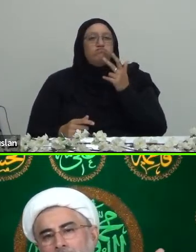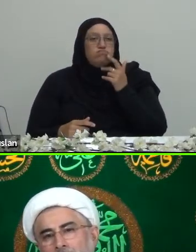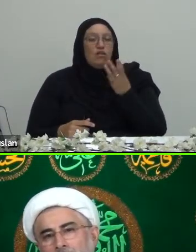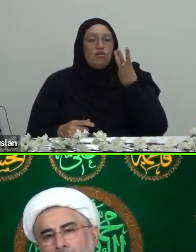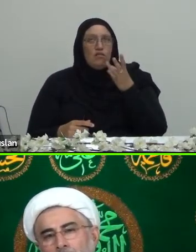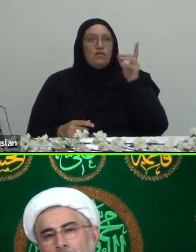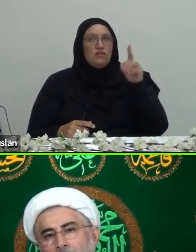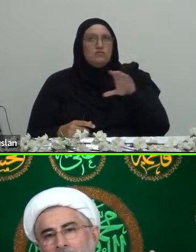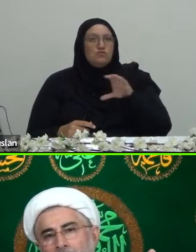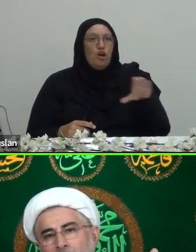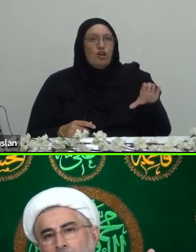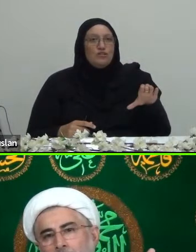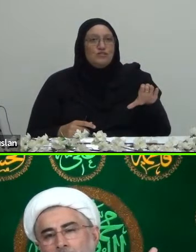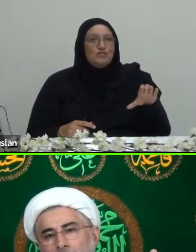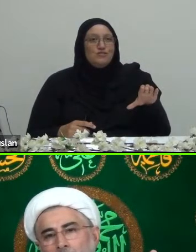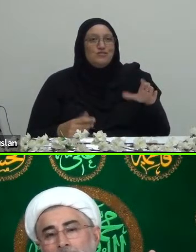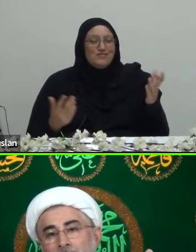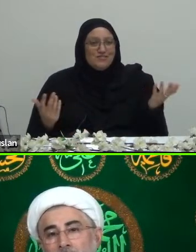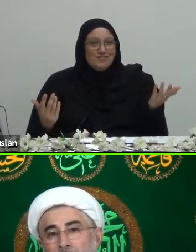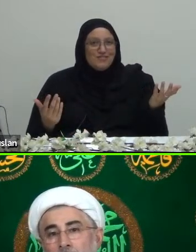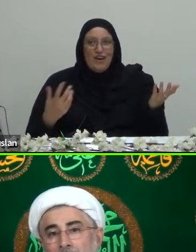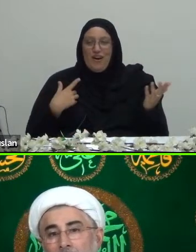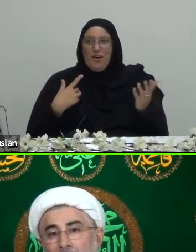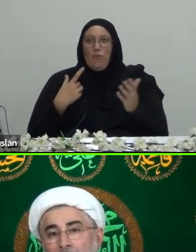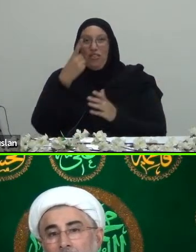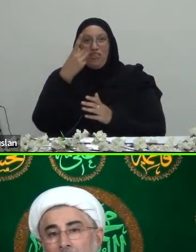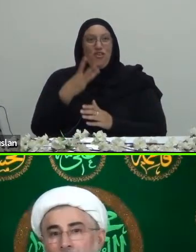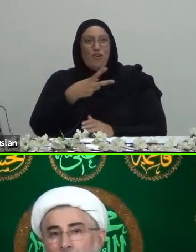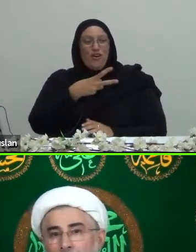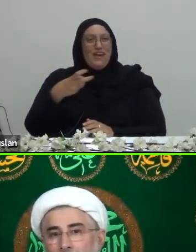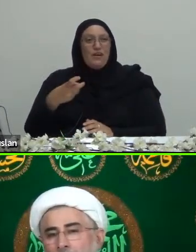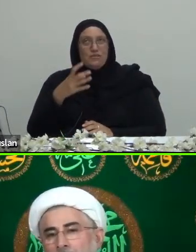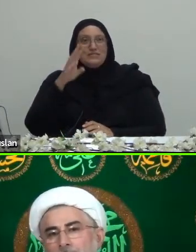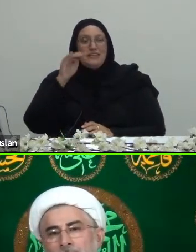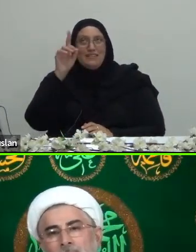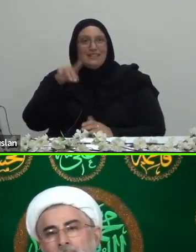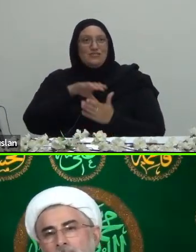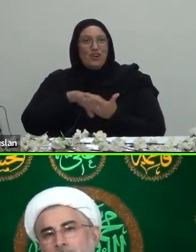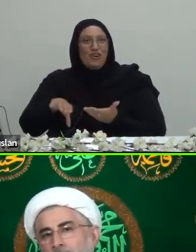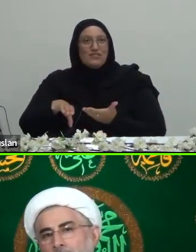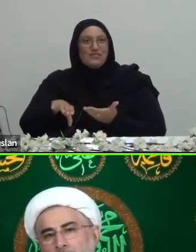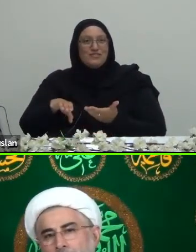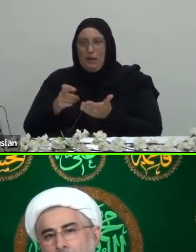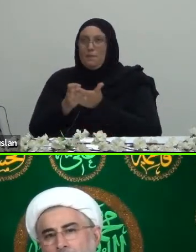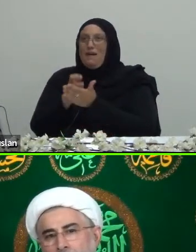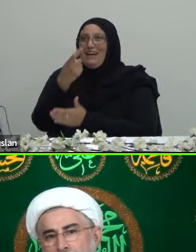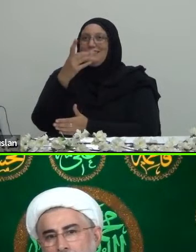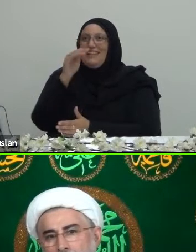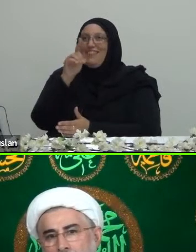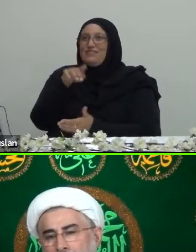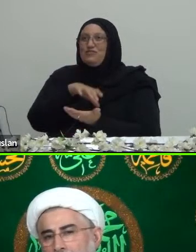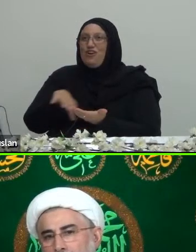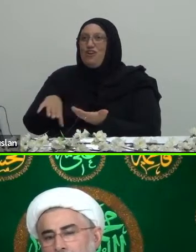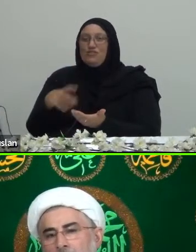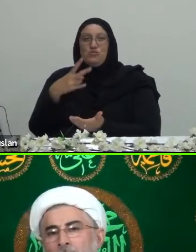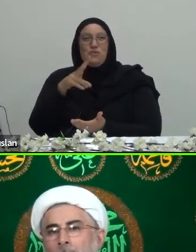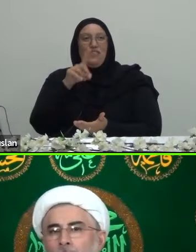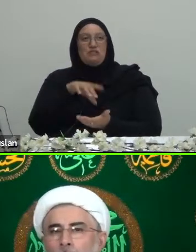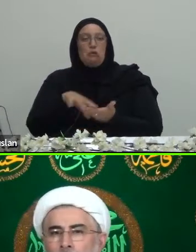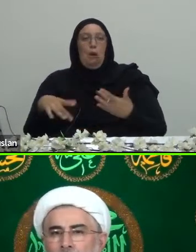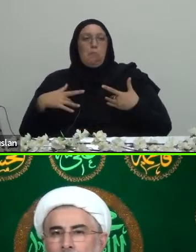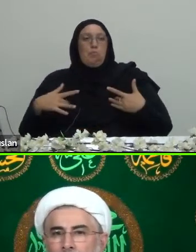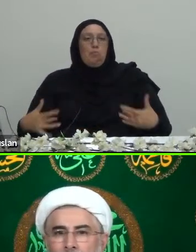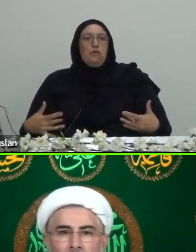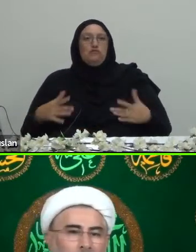and I have my liabilities is more than 1/3 of my estate, is not their responsibility at all.